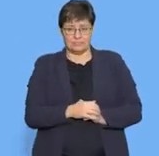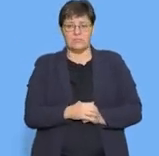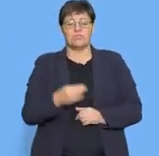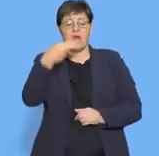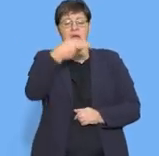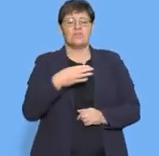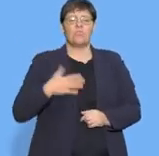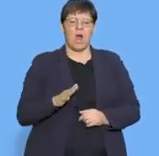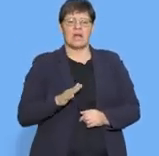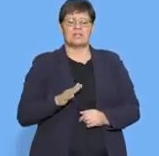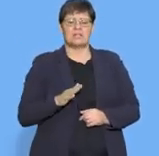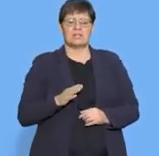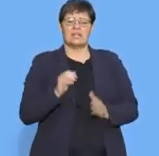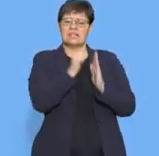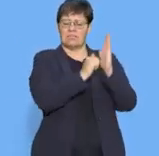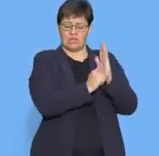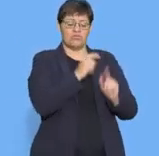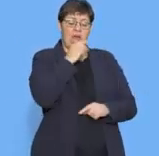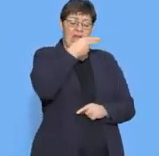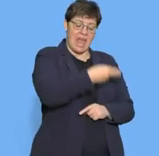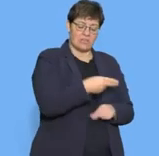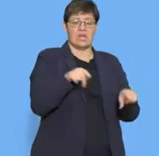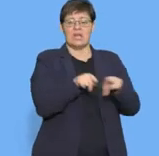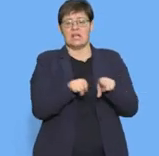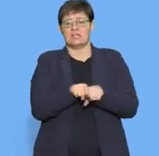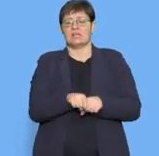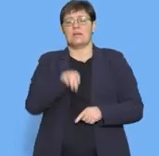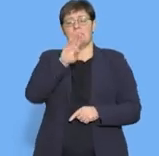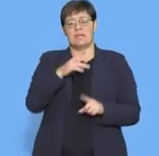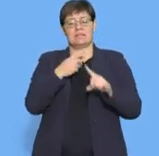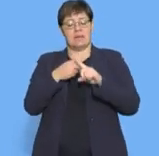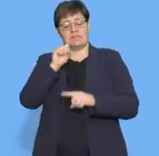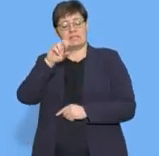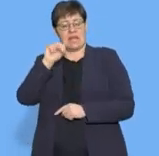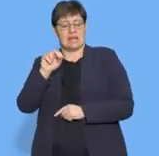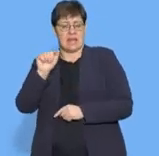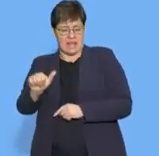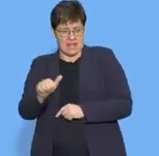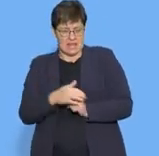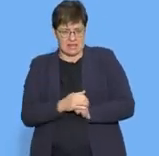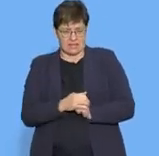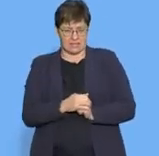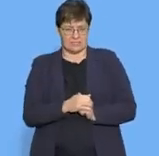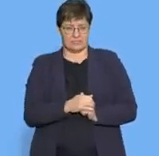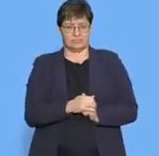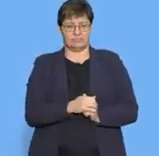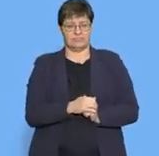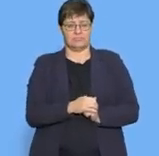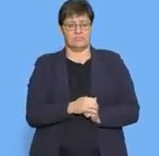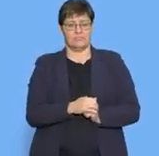H the subject of our formula, and we're going to end up with H is equal to B times sine A, because we've just multiplied throughout by the